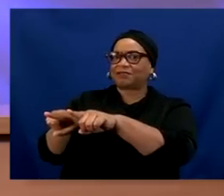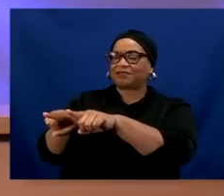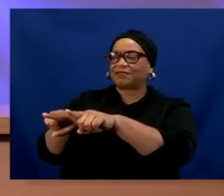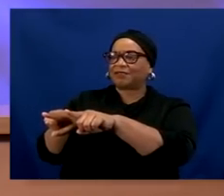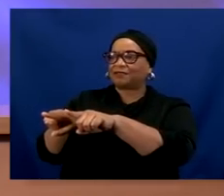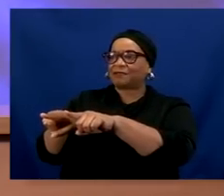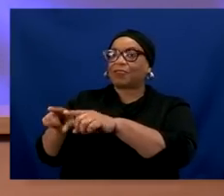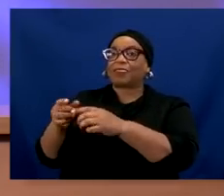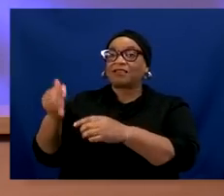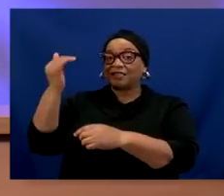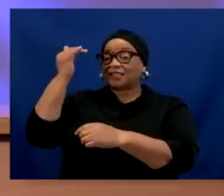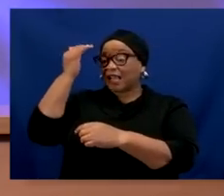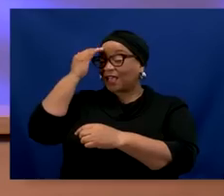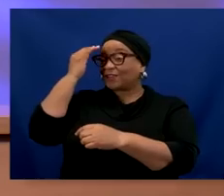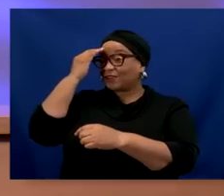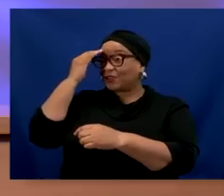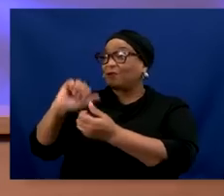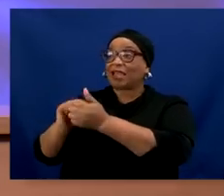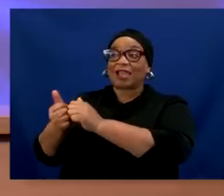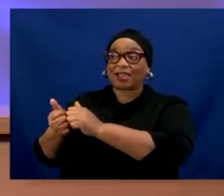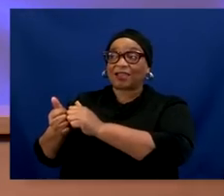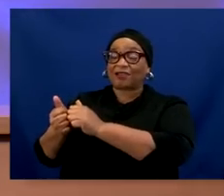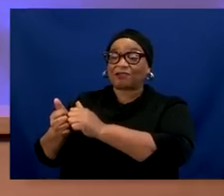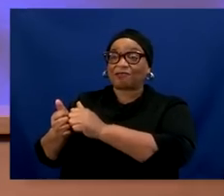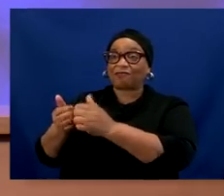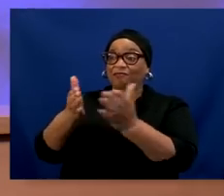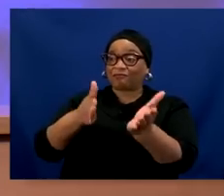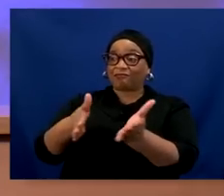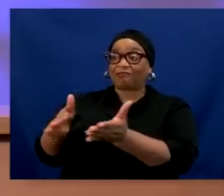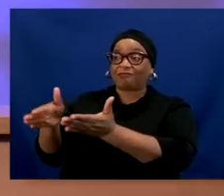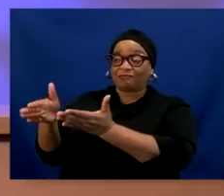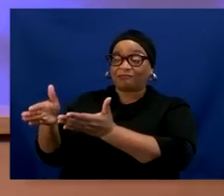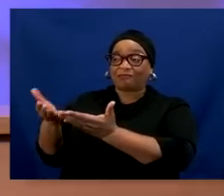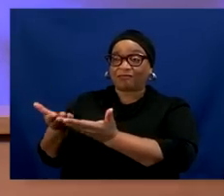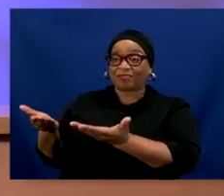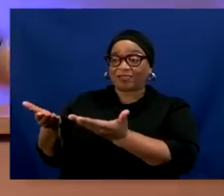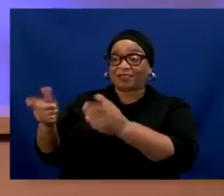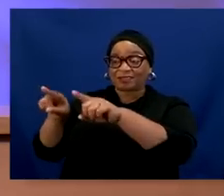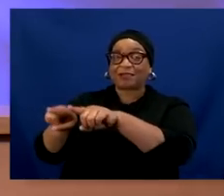the natural course of things.